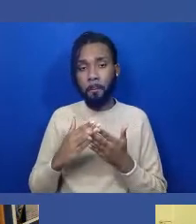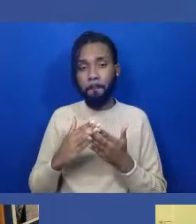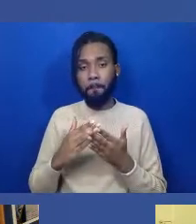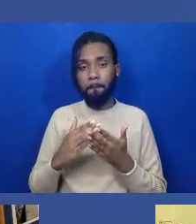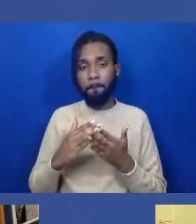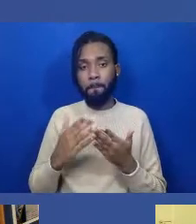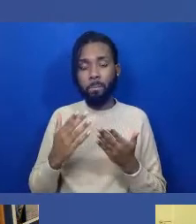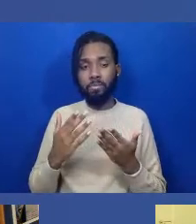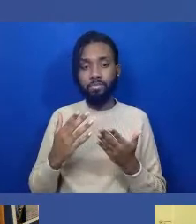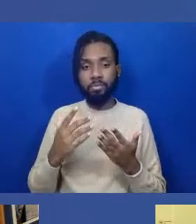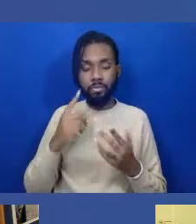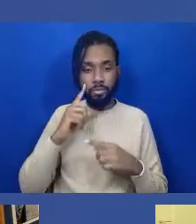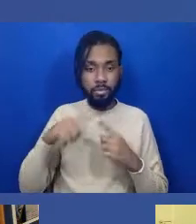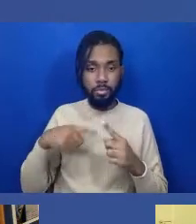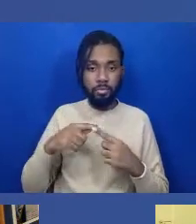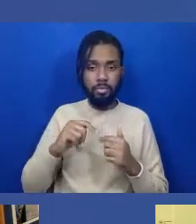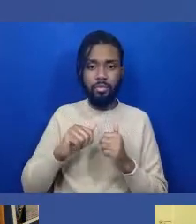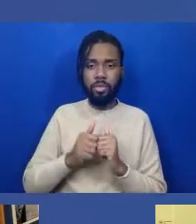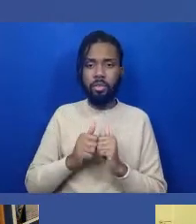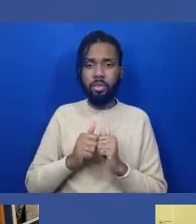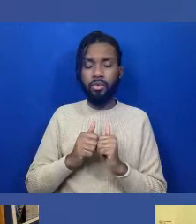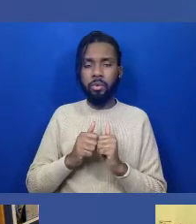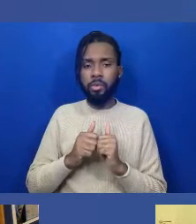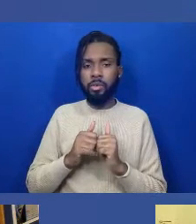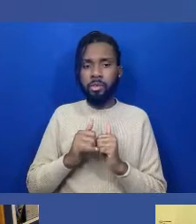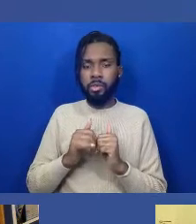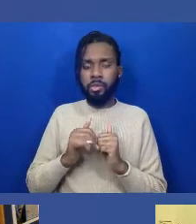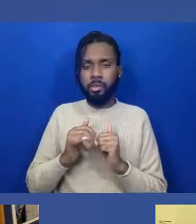simply how that work is going to be